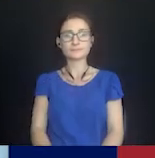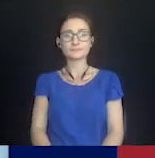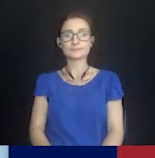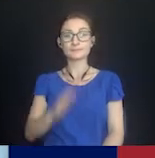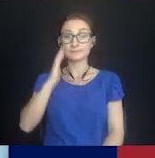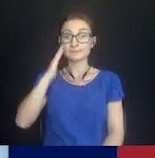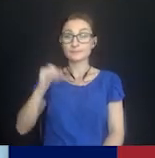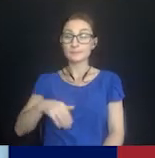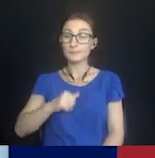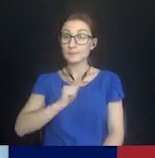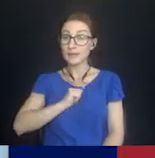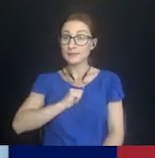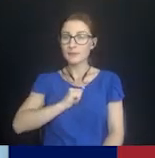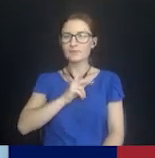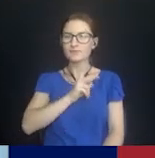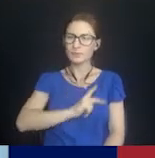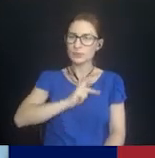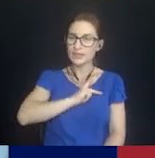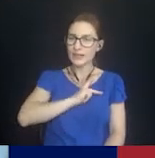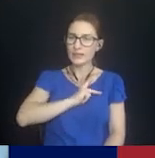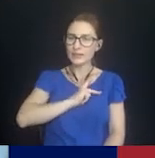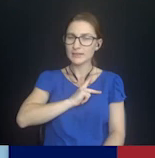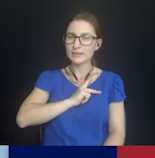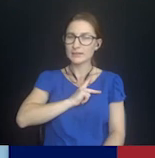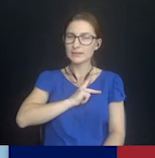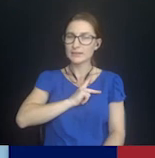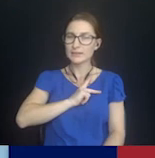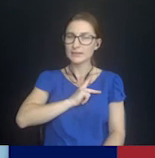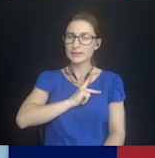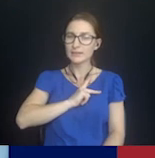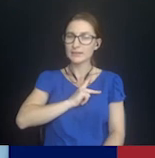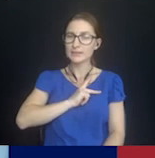I know for me personally,